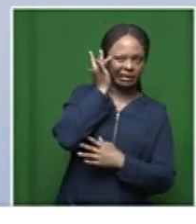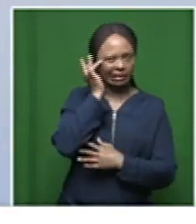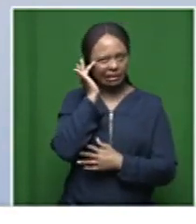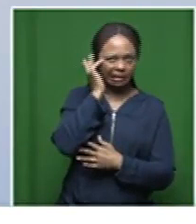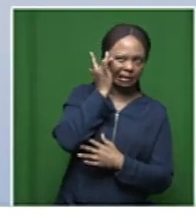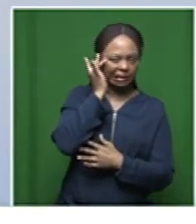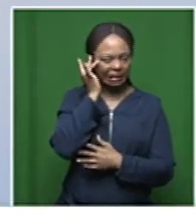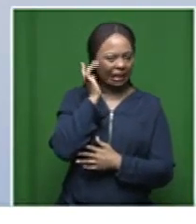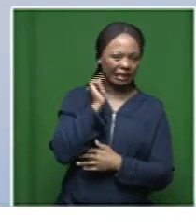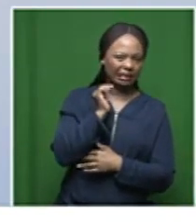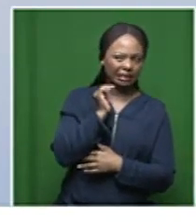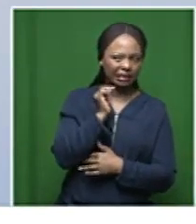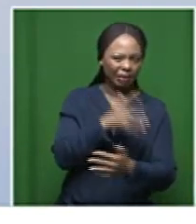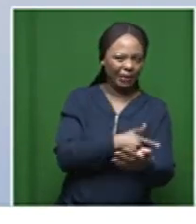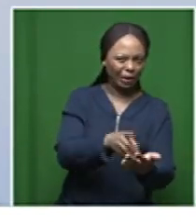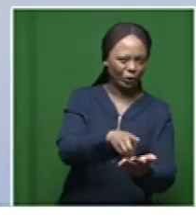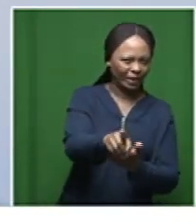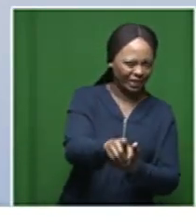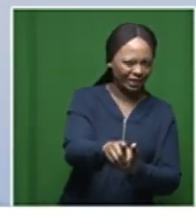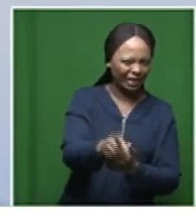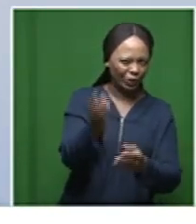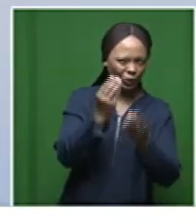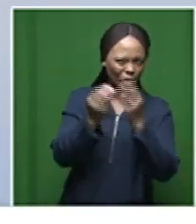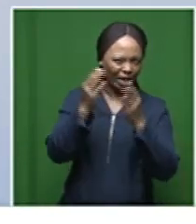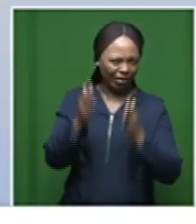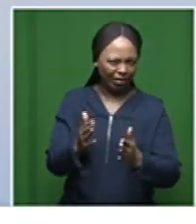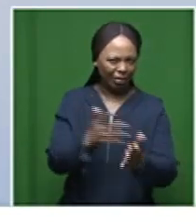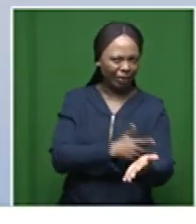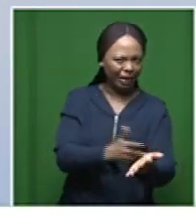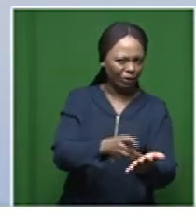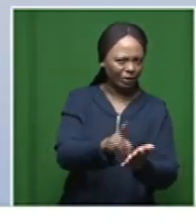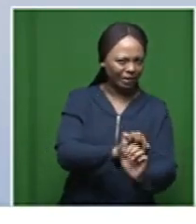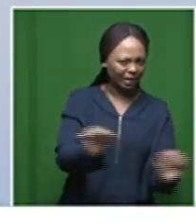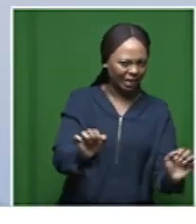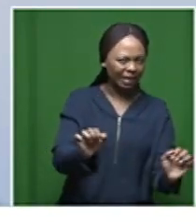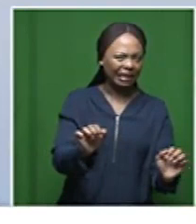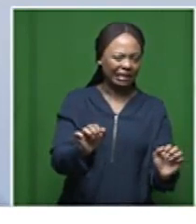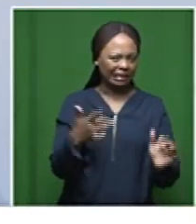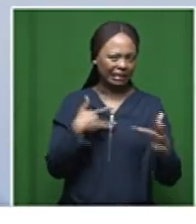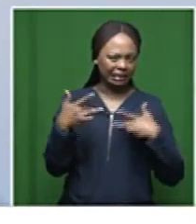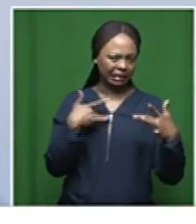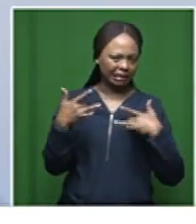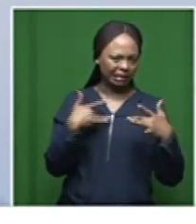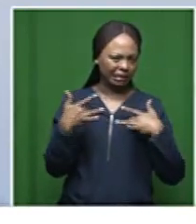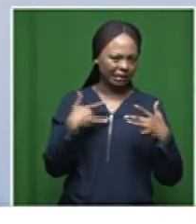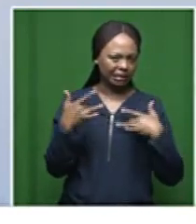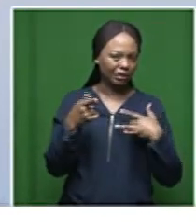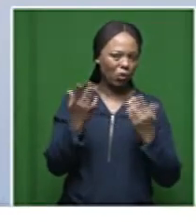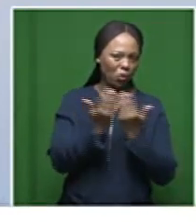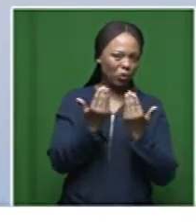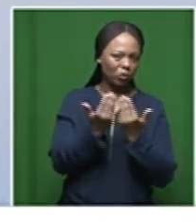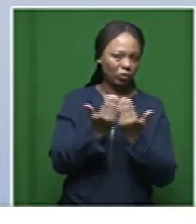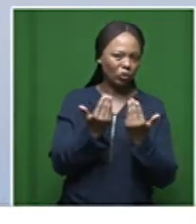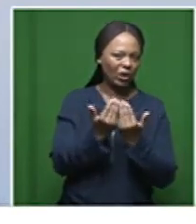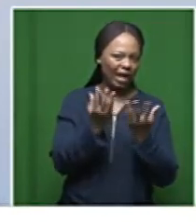reintroduce the process of blood donation for scholars, and mostly related to concerns coming from schools with regard to safety